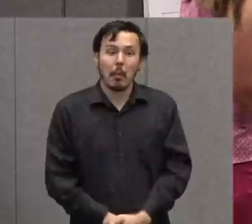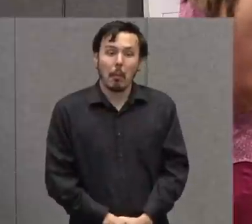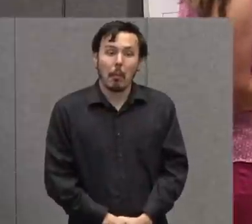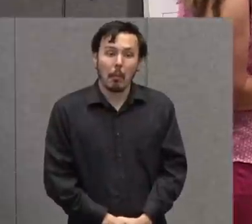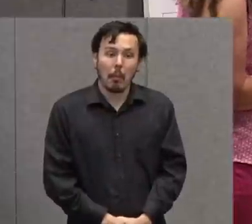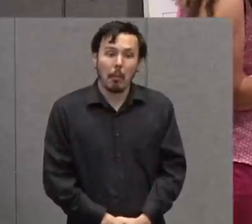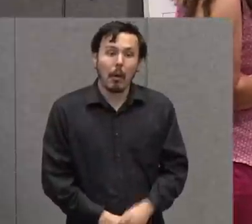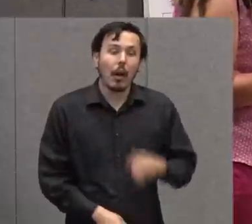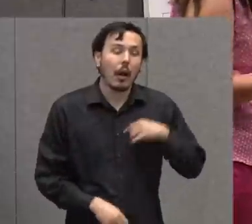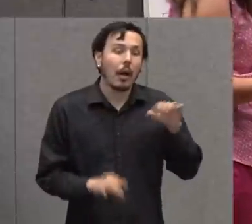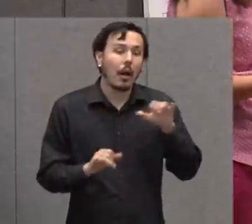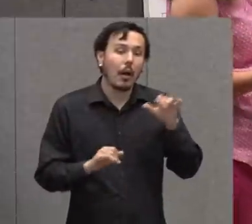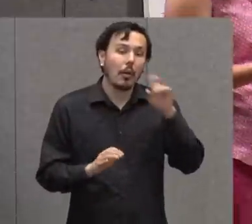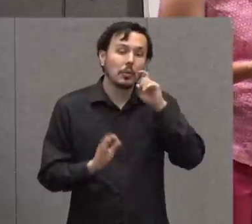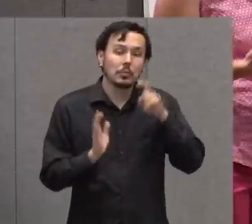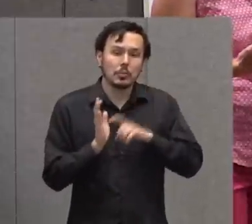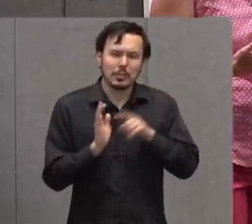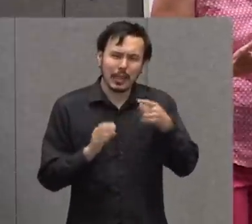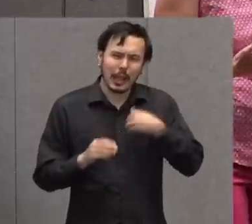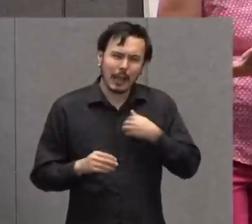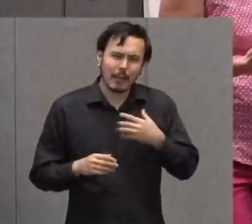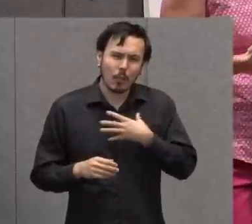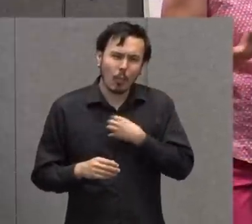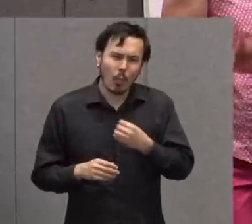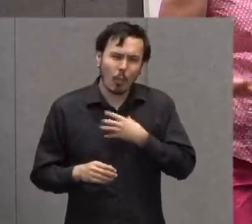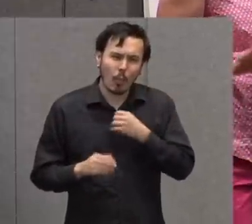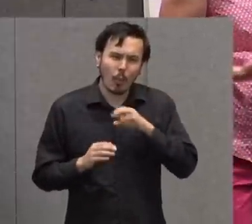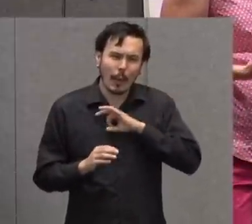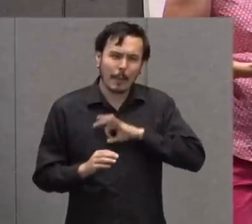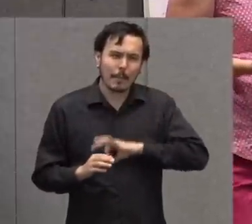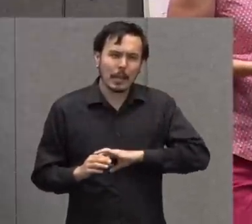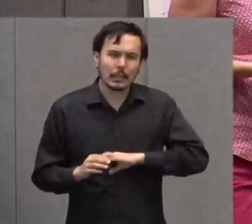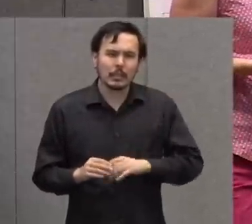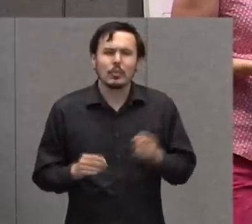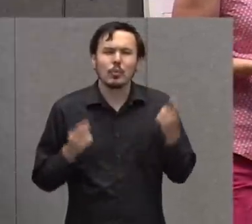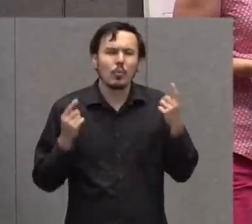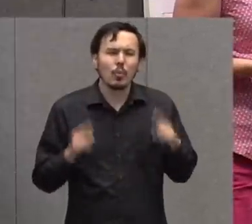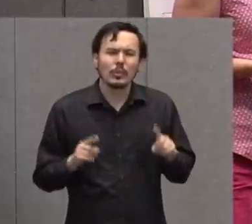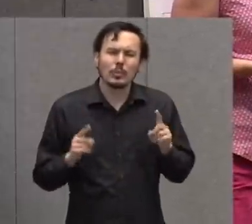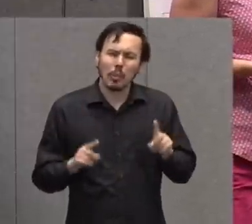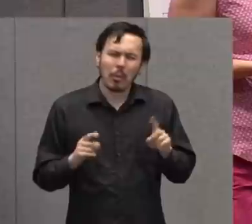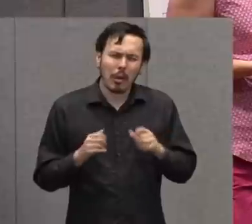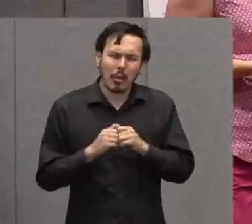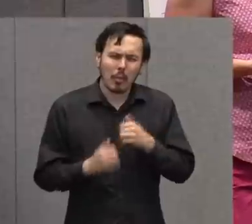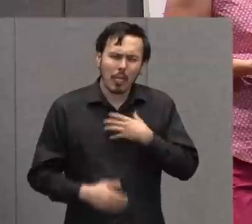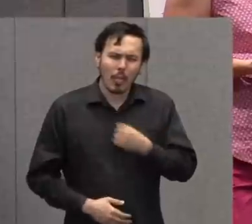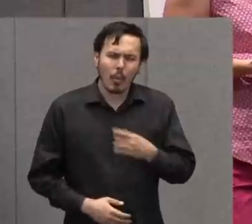And then I notice they have some white buttons. Is there anything going on with those white buttons?